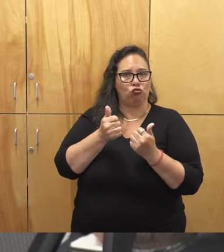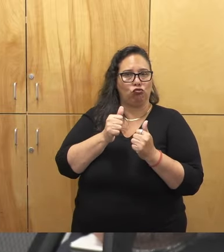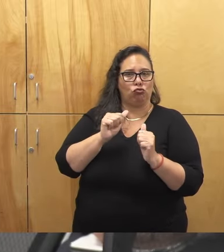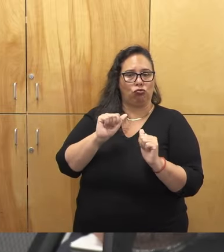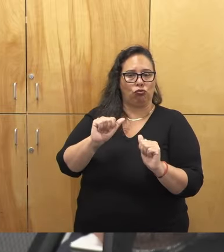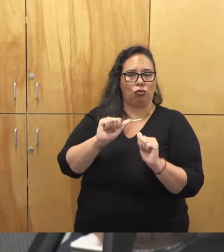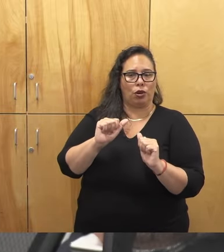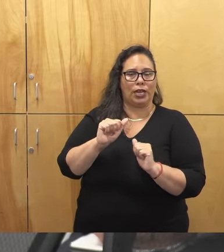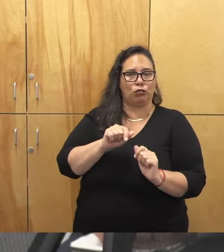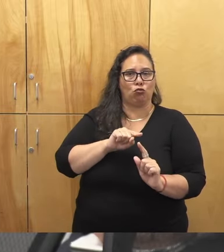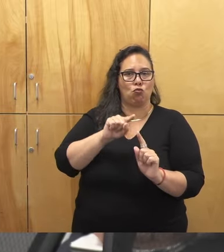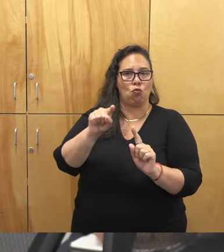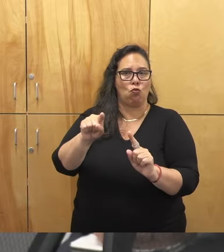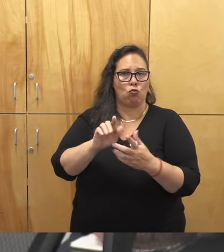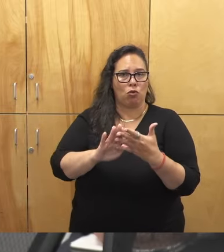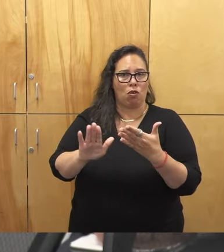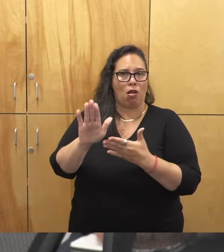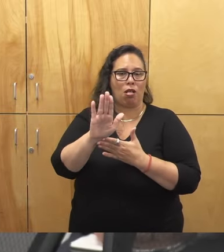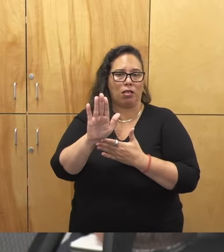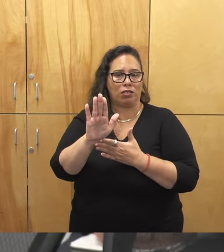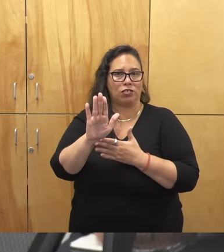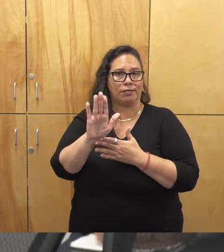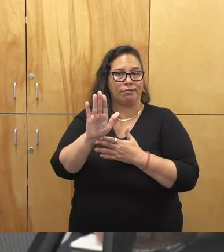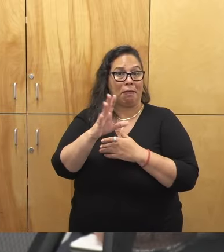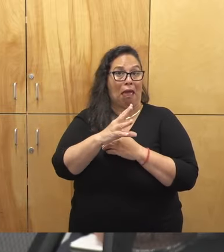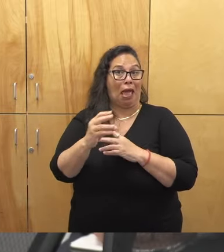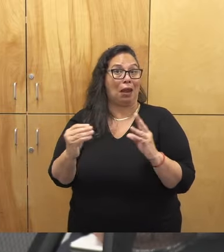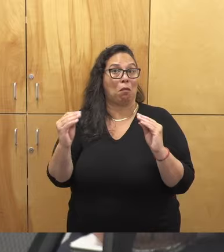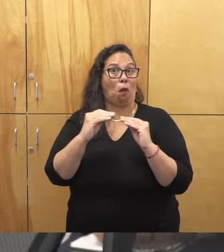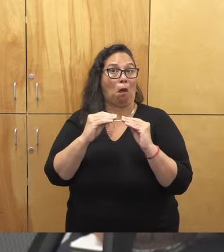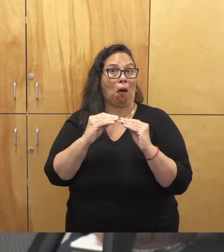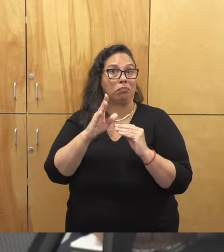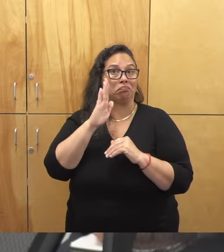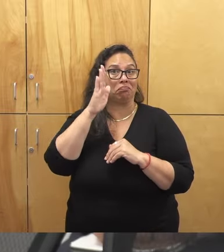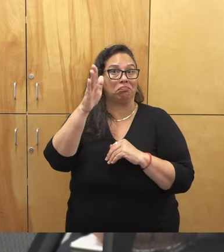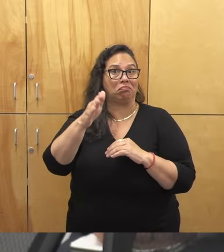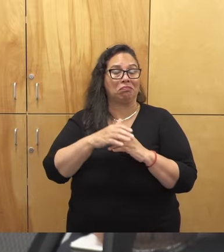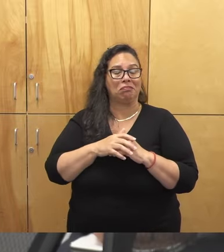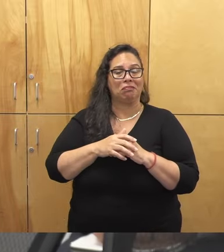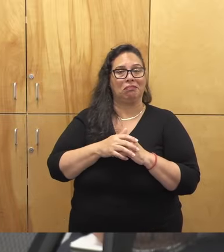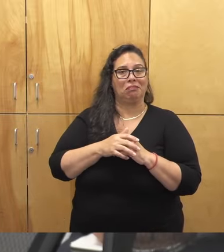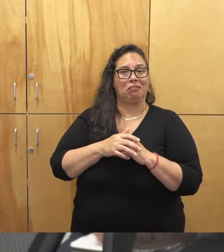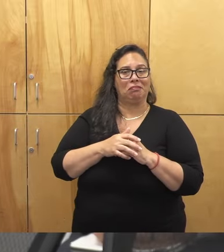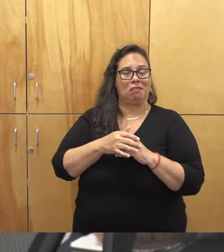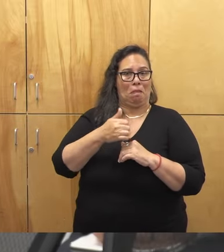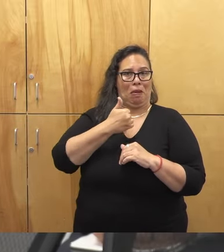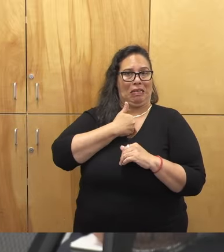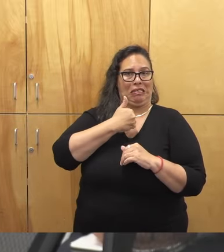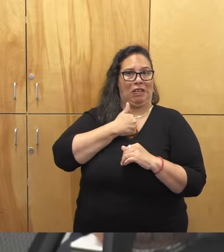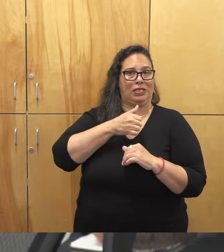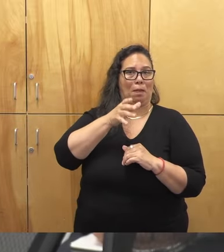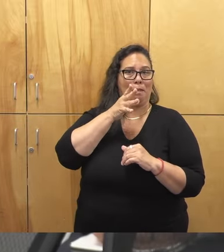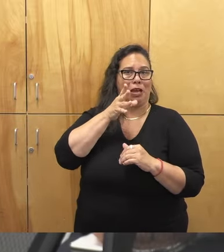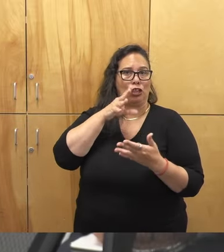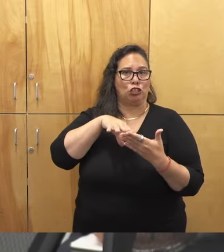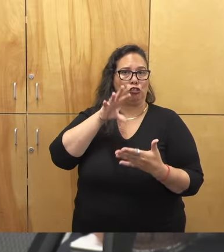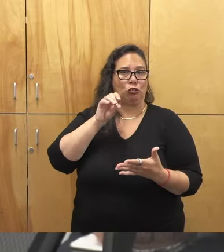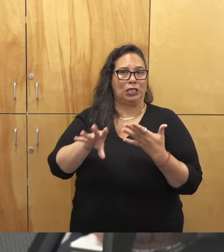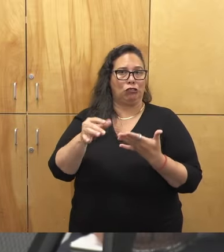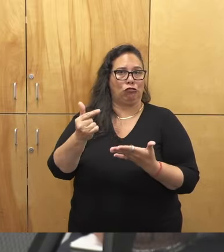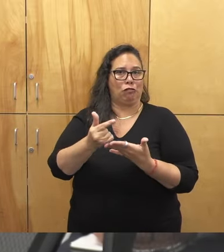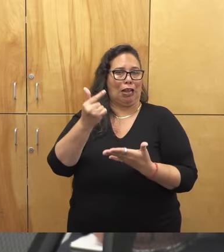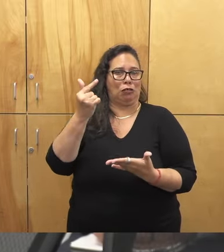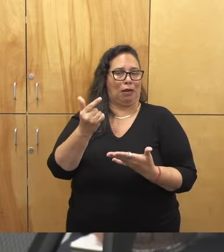to college and more. As a mother of students that have graduated